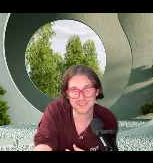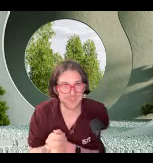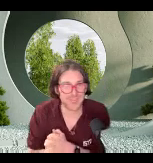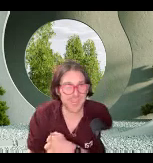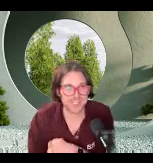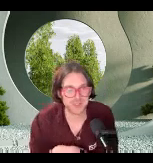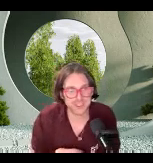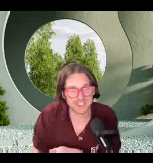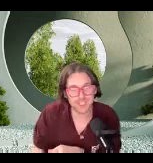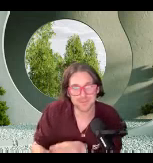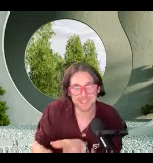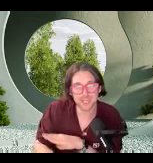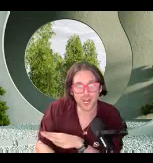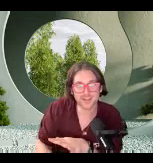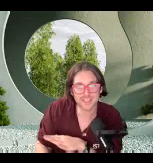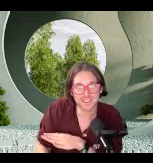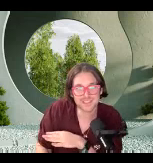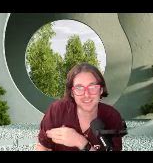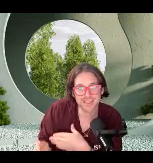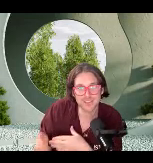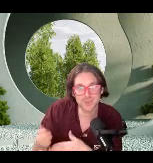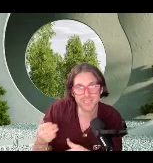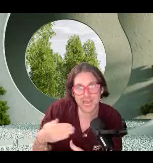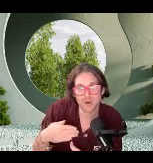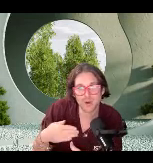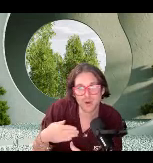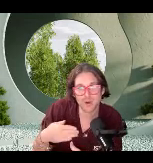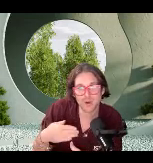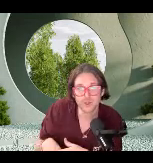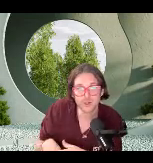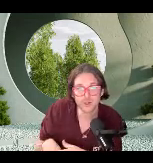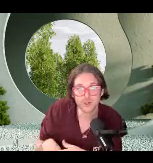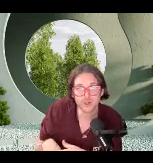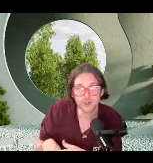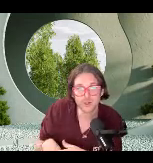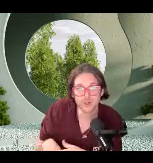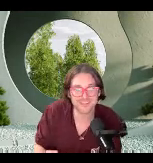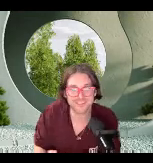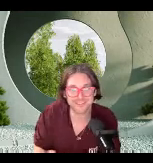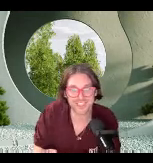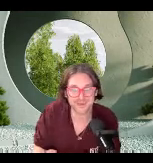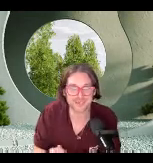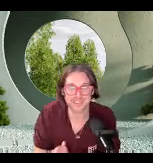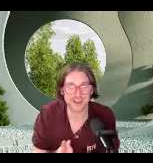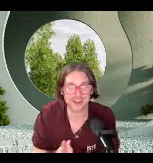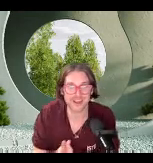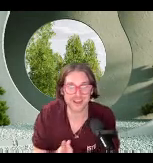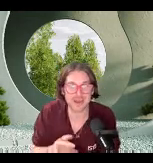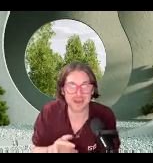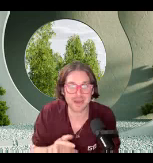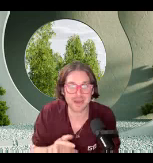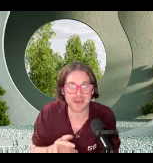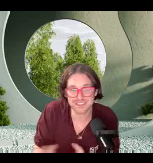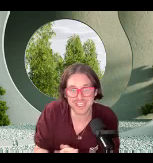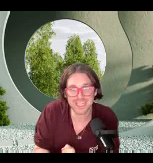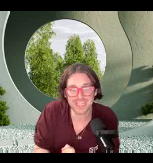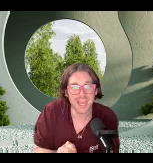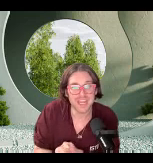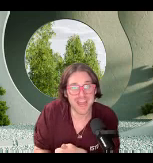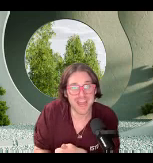space. As a quick little PR, this is actually our third little session of this series. We're going to be talking